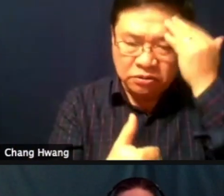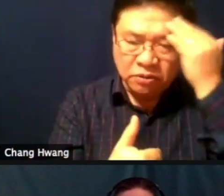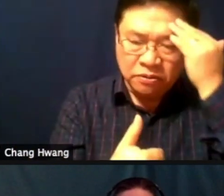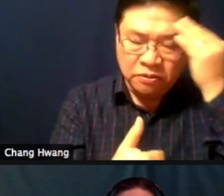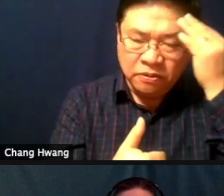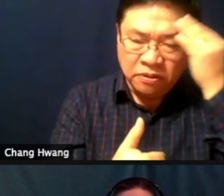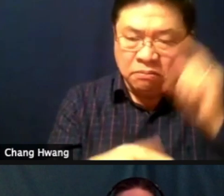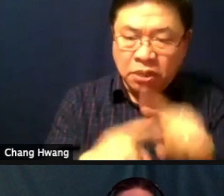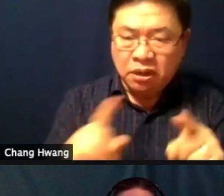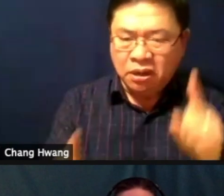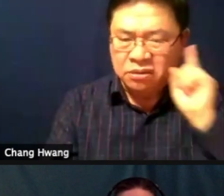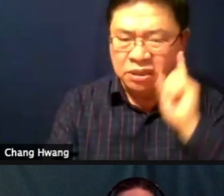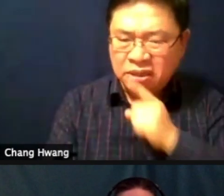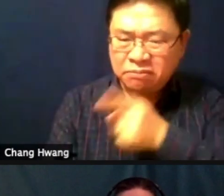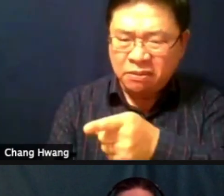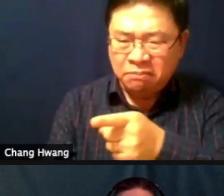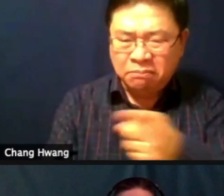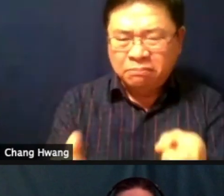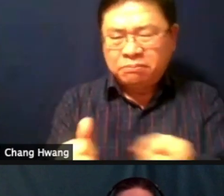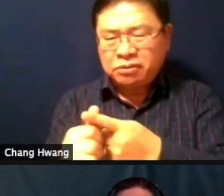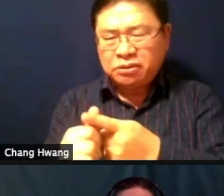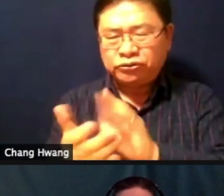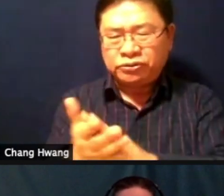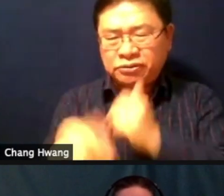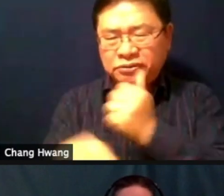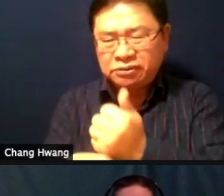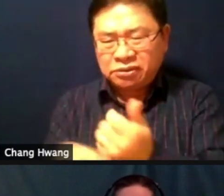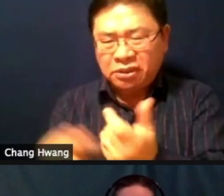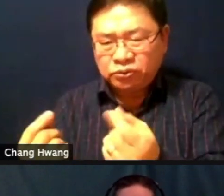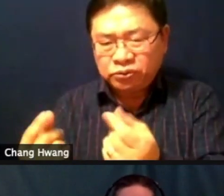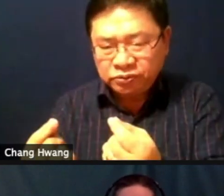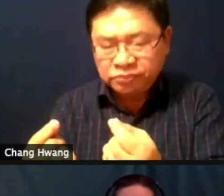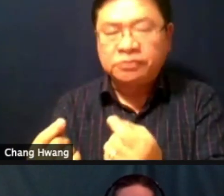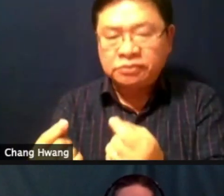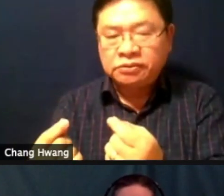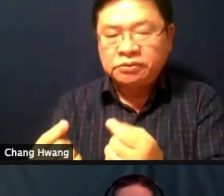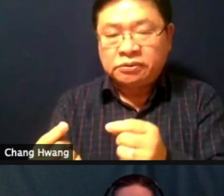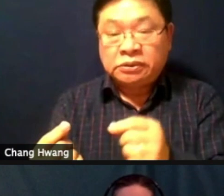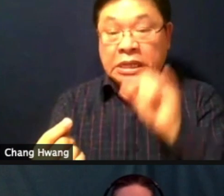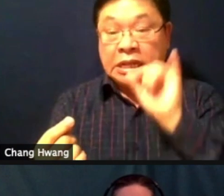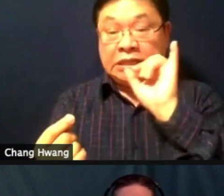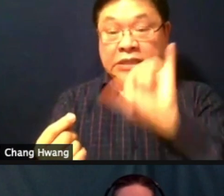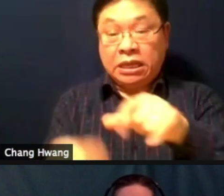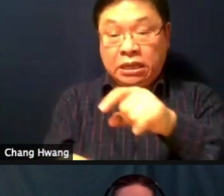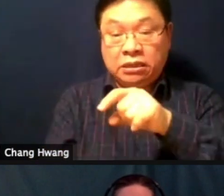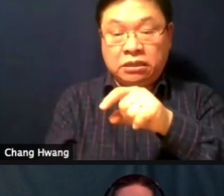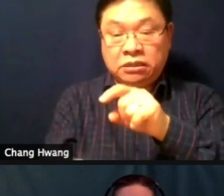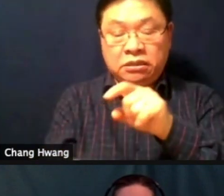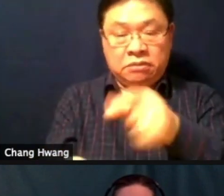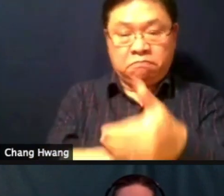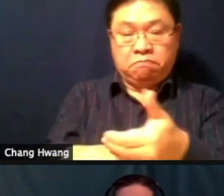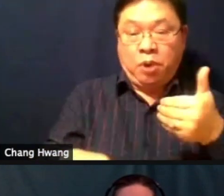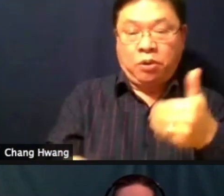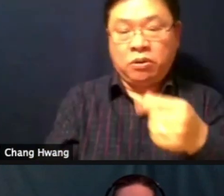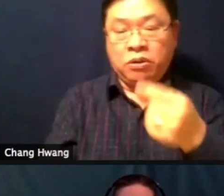when it comes to teaching and instructing a blind child, that's very different than instructing a deaf child. The